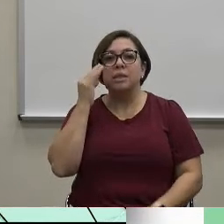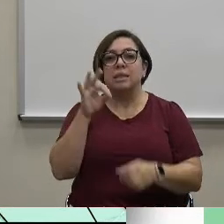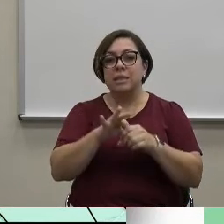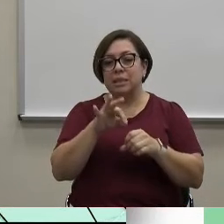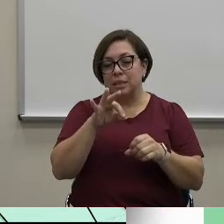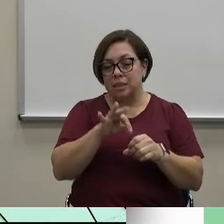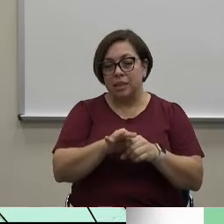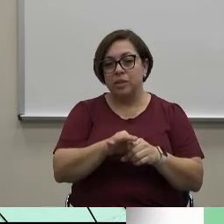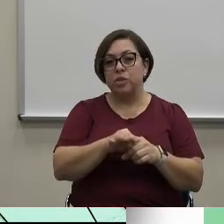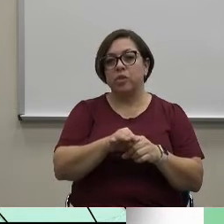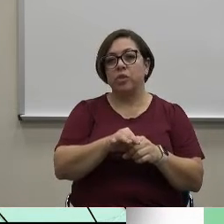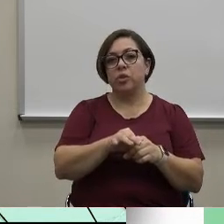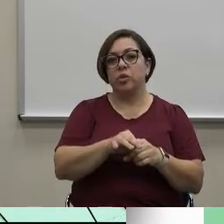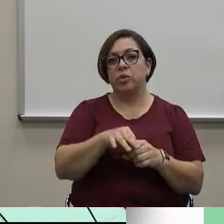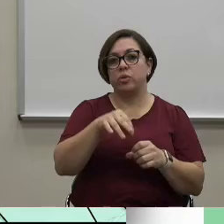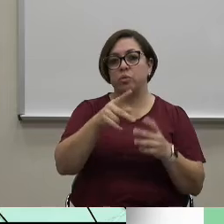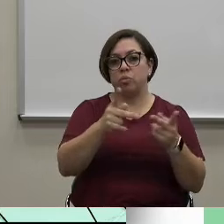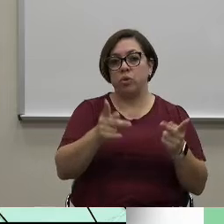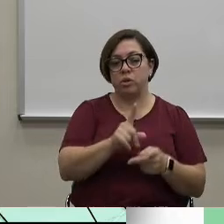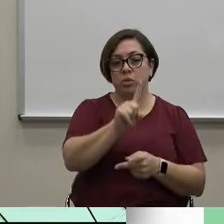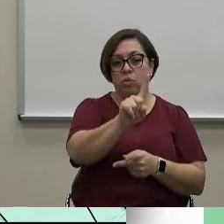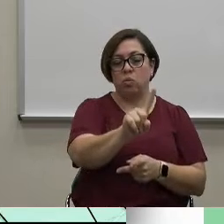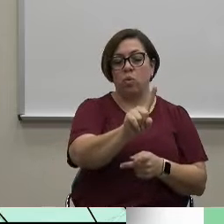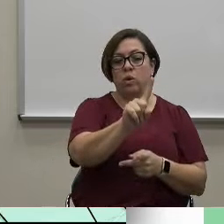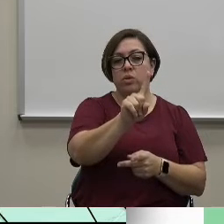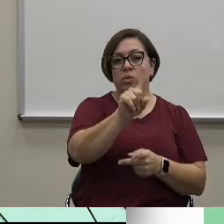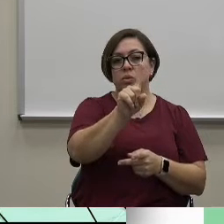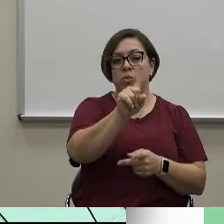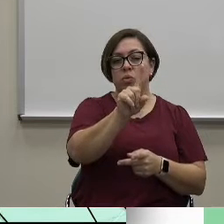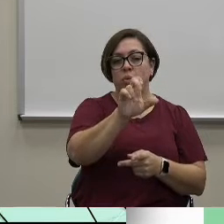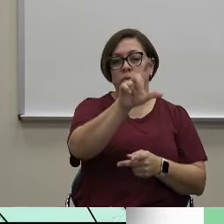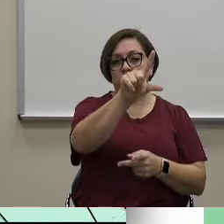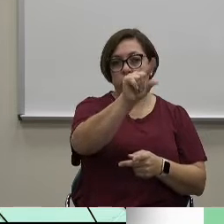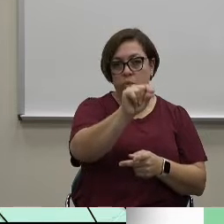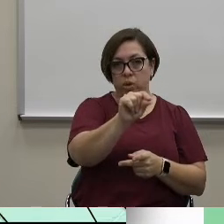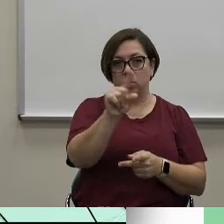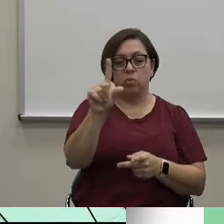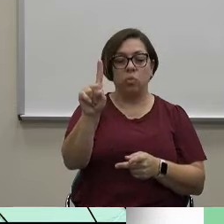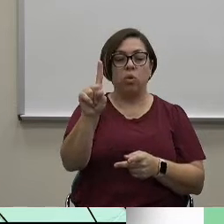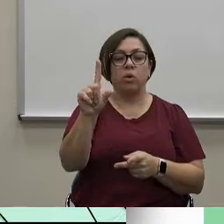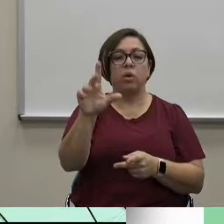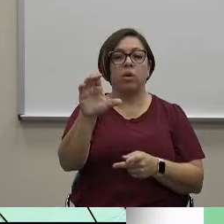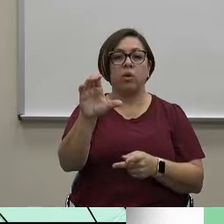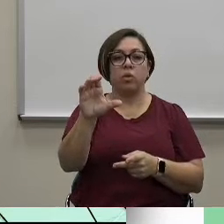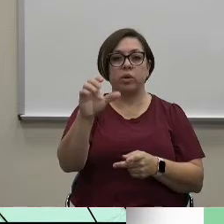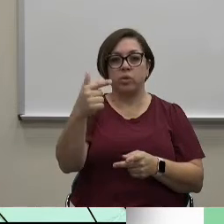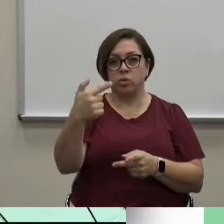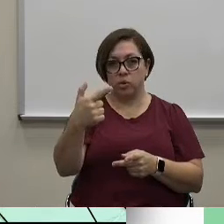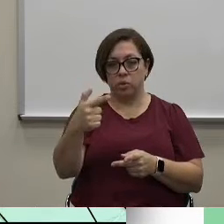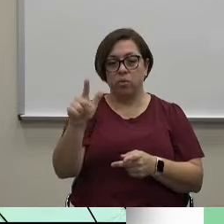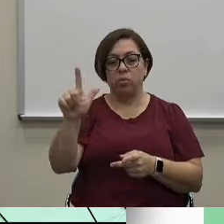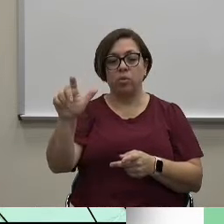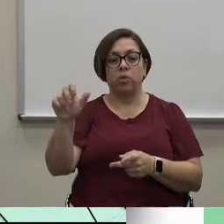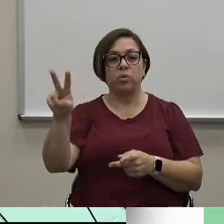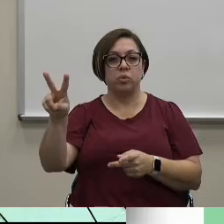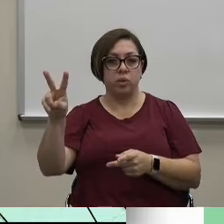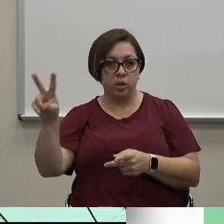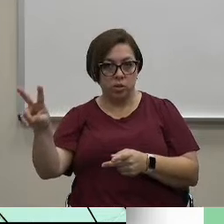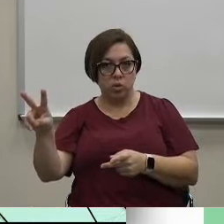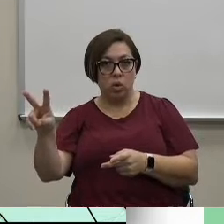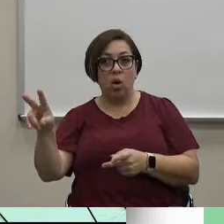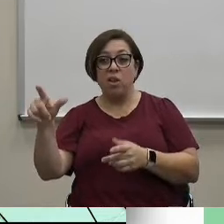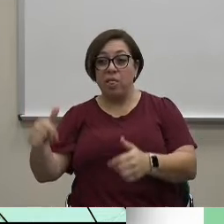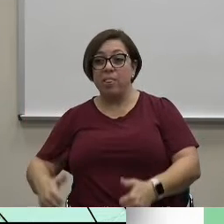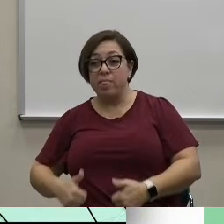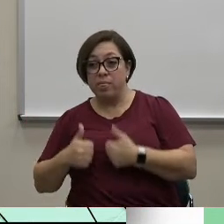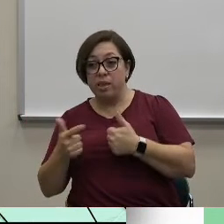precincts 120, 121, or 122, either because you live there or have some other familiarity there, I know the